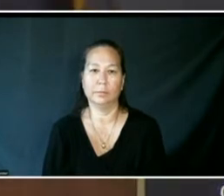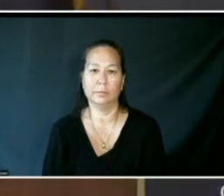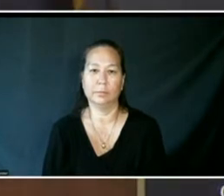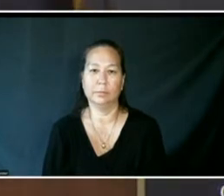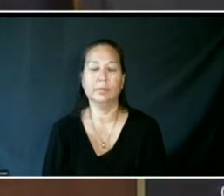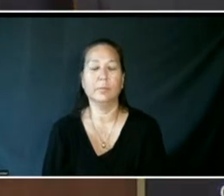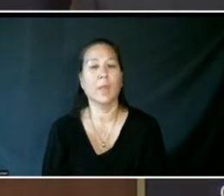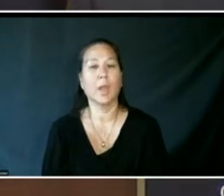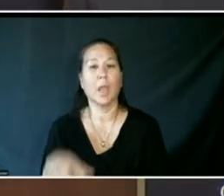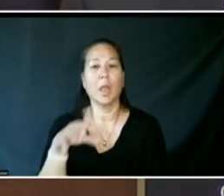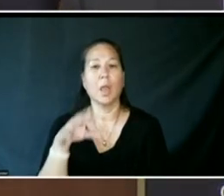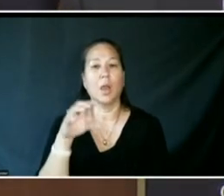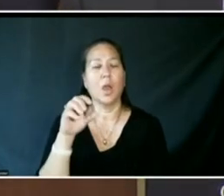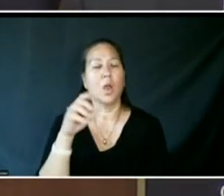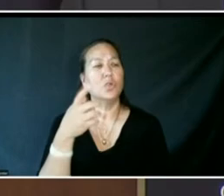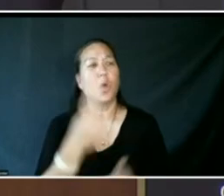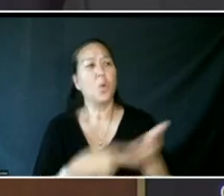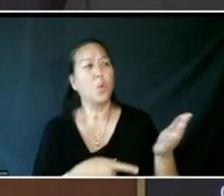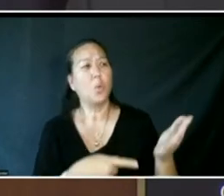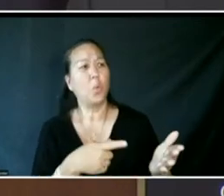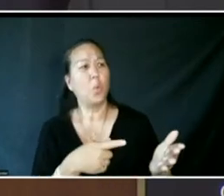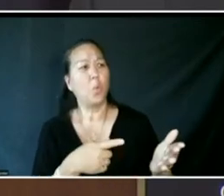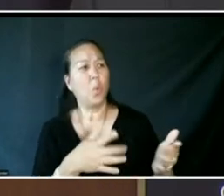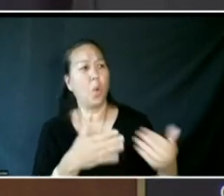Mr. Sterling, what prompted you to make these remarks?